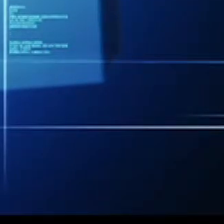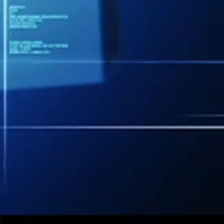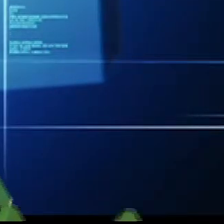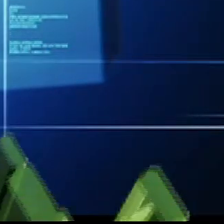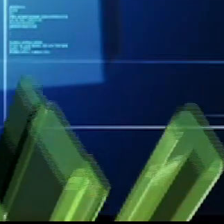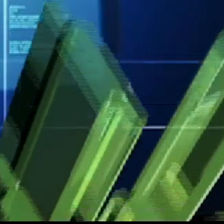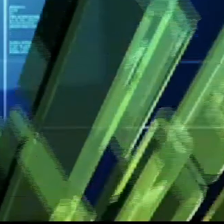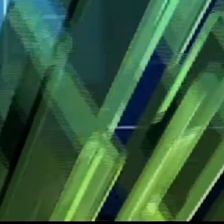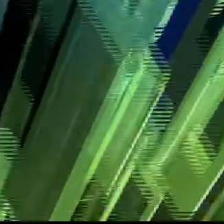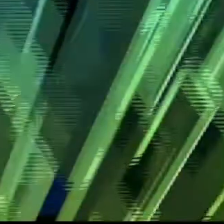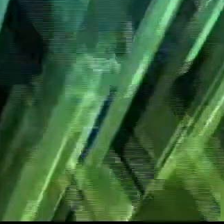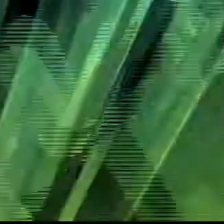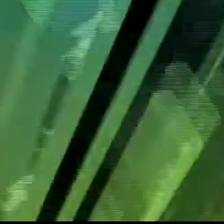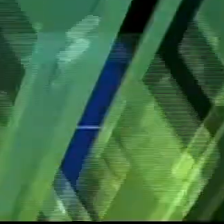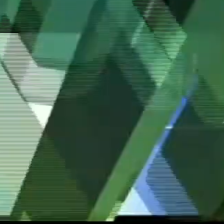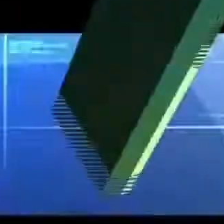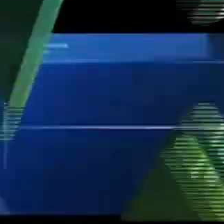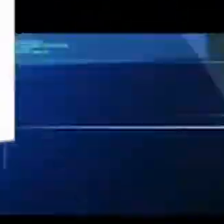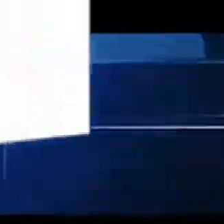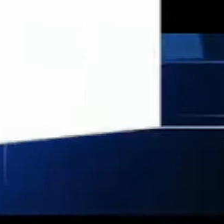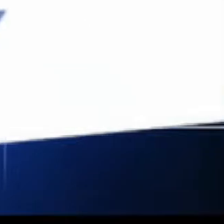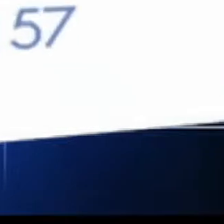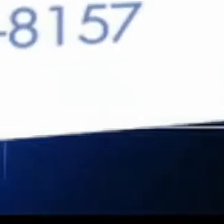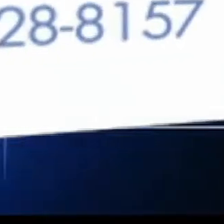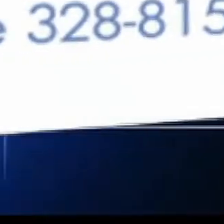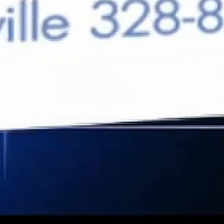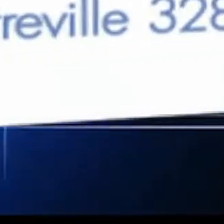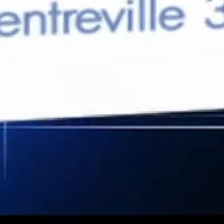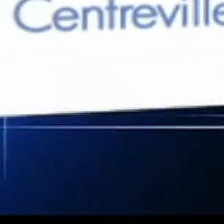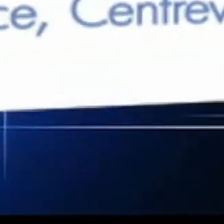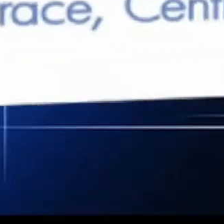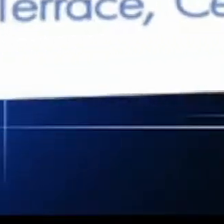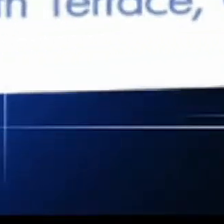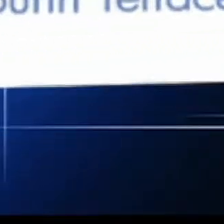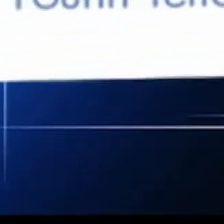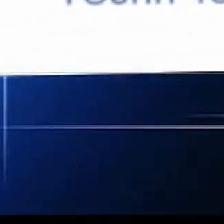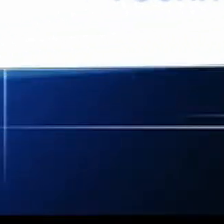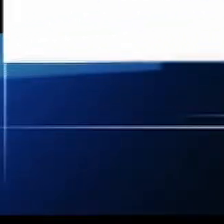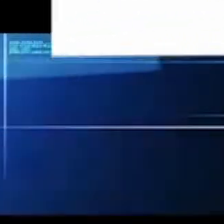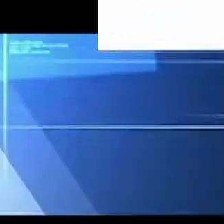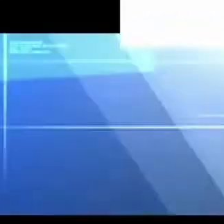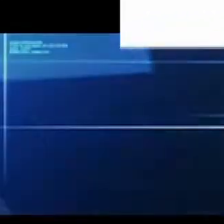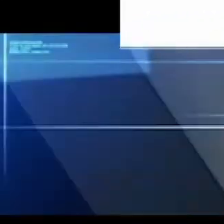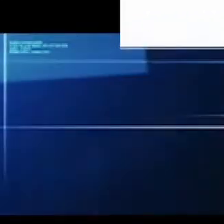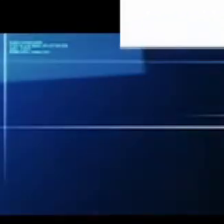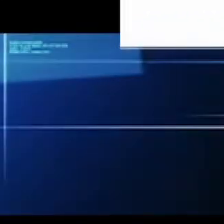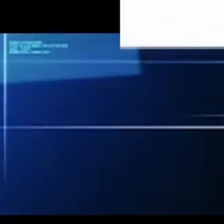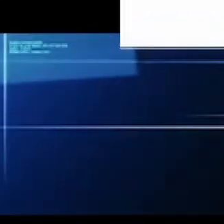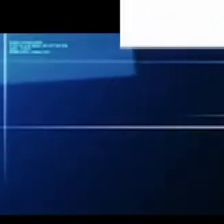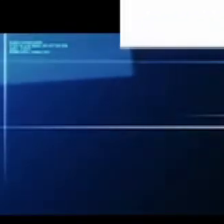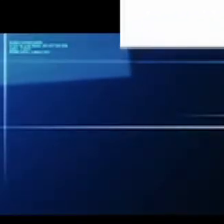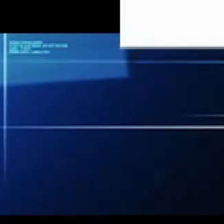This is ZNS Total Sports, brought to you by Fourth Terrace Diagnostic Center.